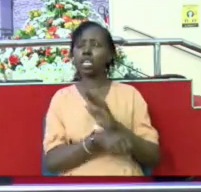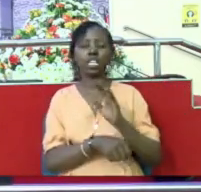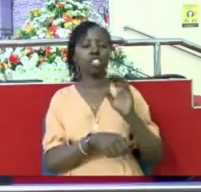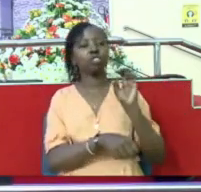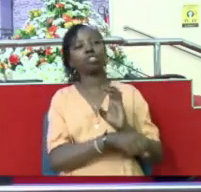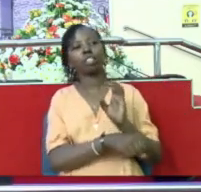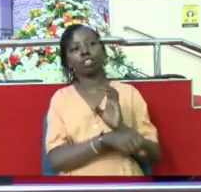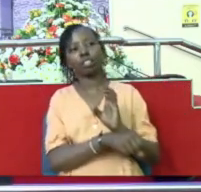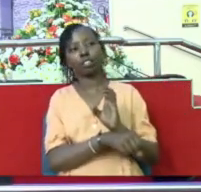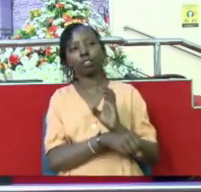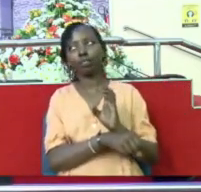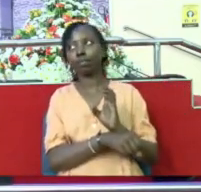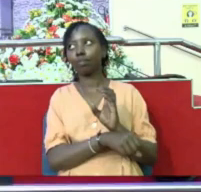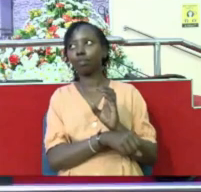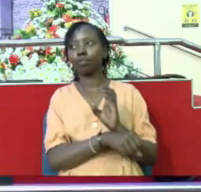tell the Corinth.